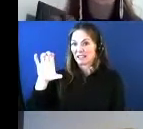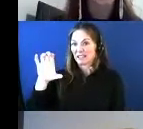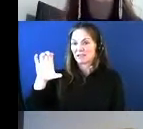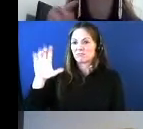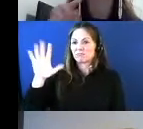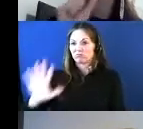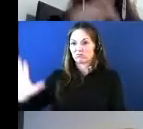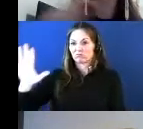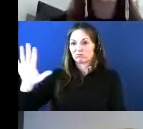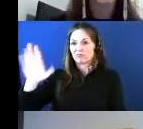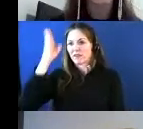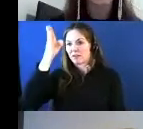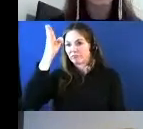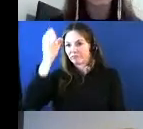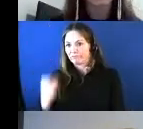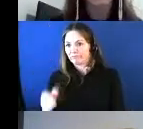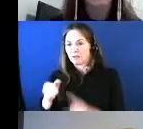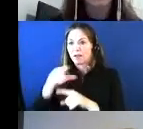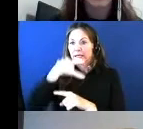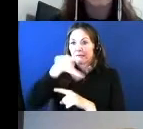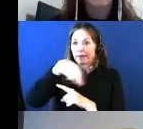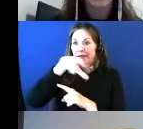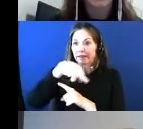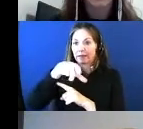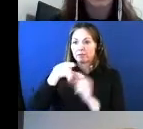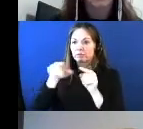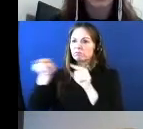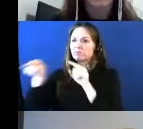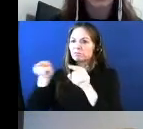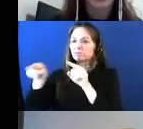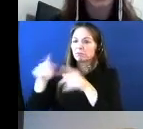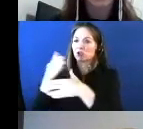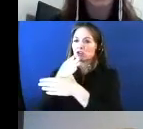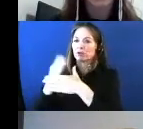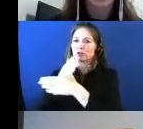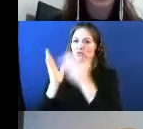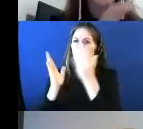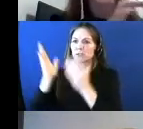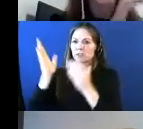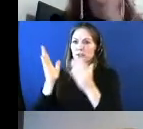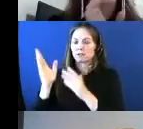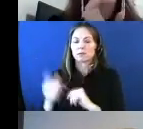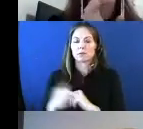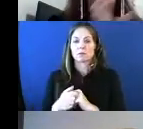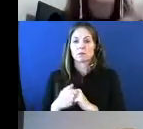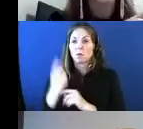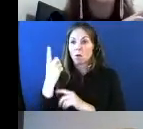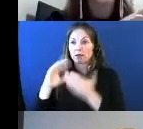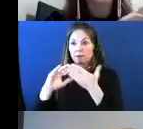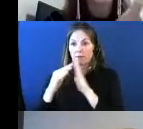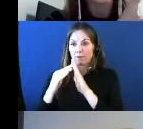the border, share services. And so in one of the towns, the